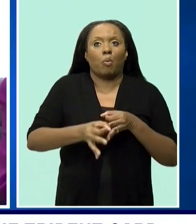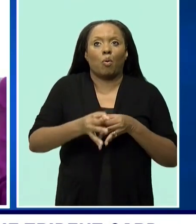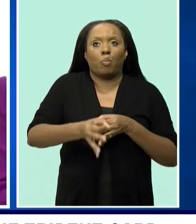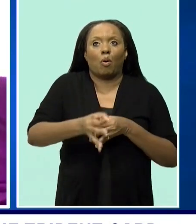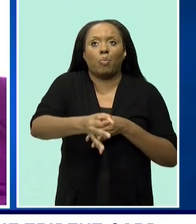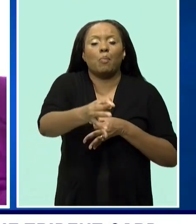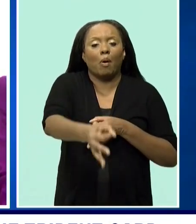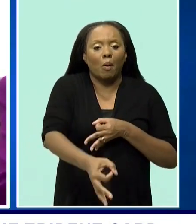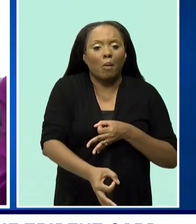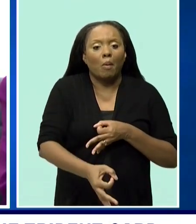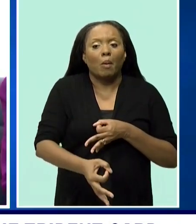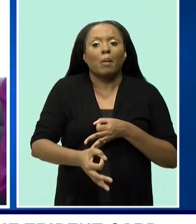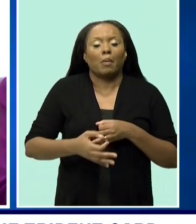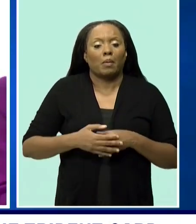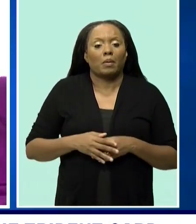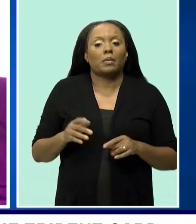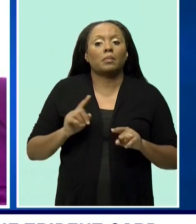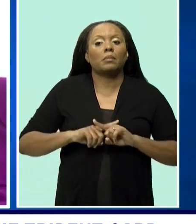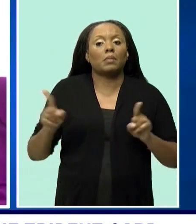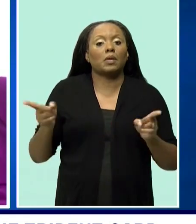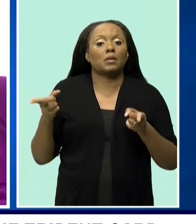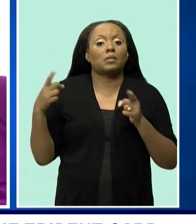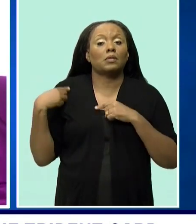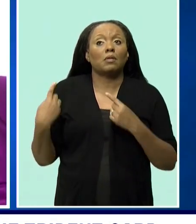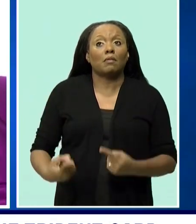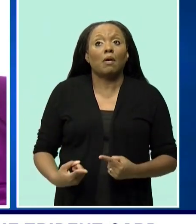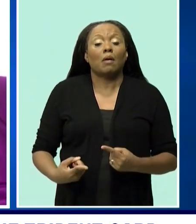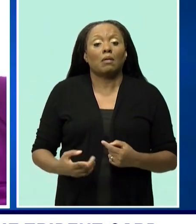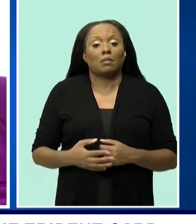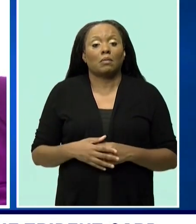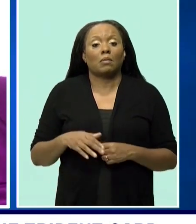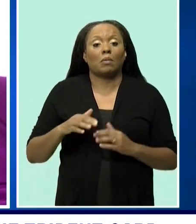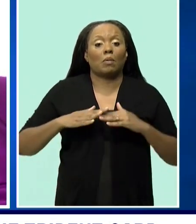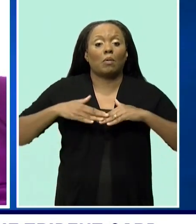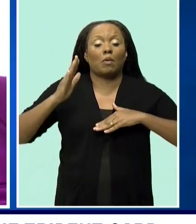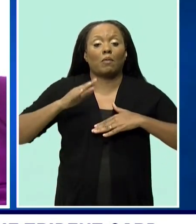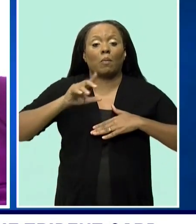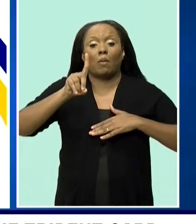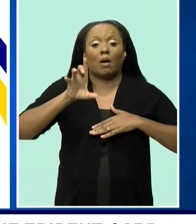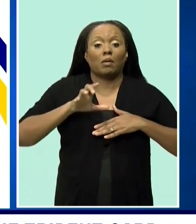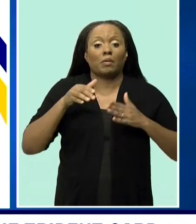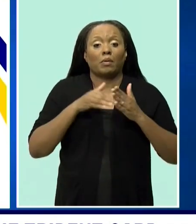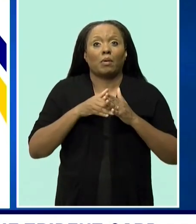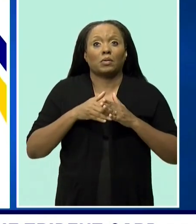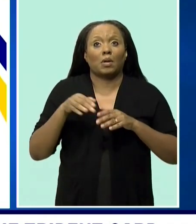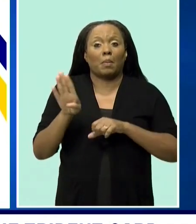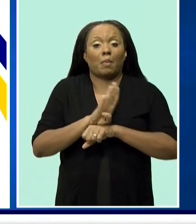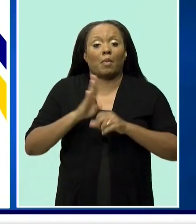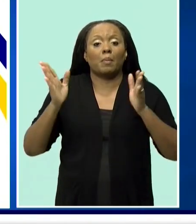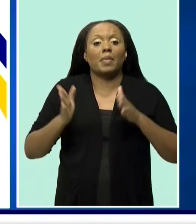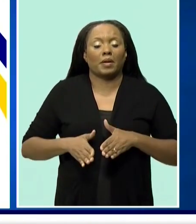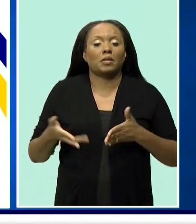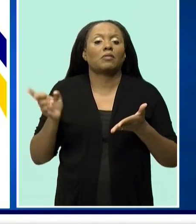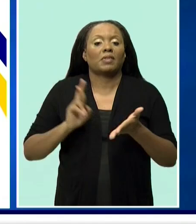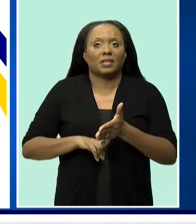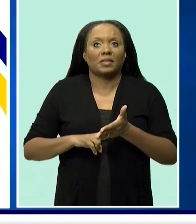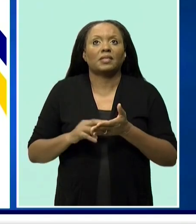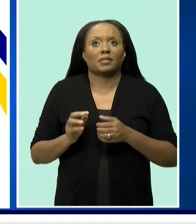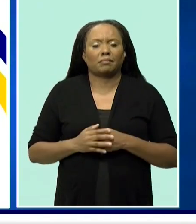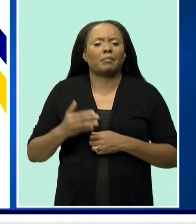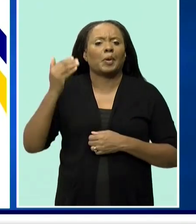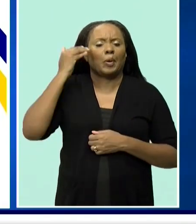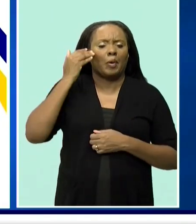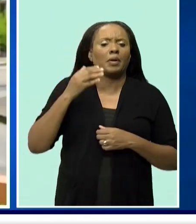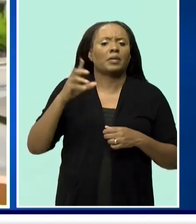of Barbadians who have been registered so far is now well past the 100,000 mark and climbing, and he notes the government takes identity